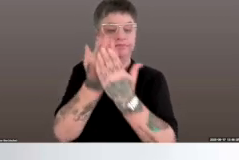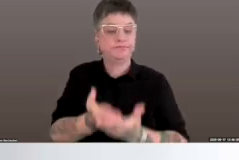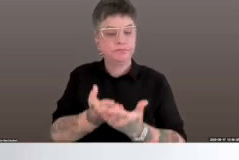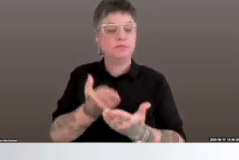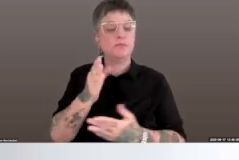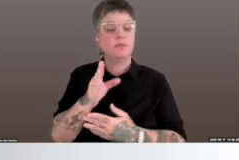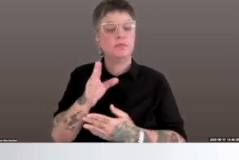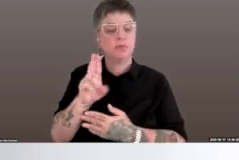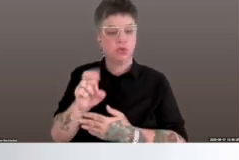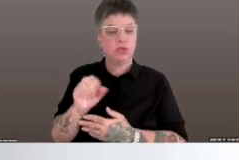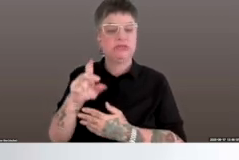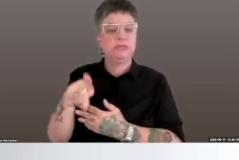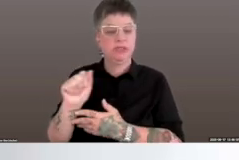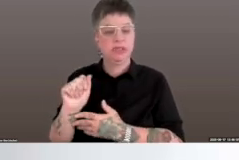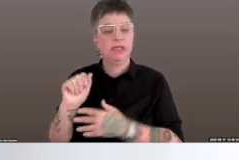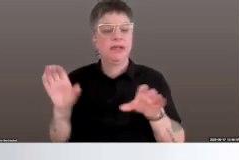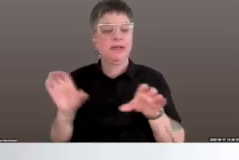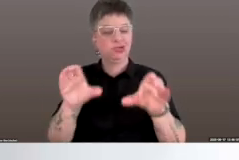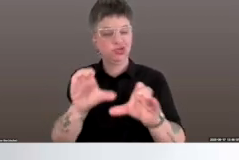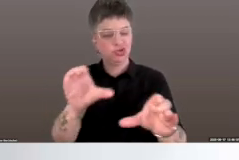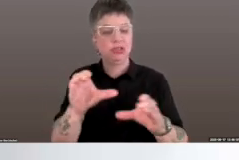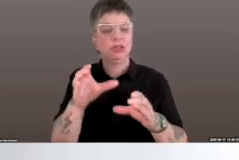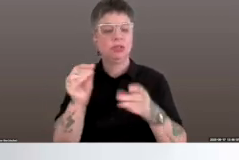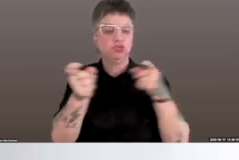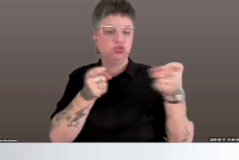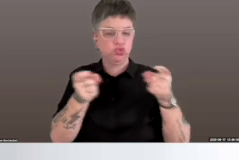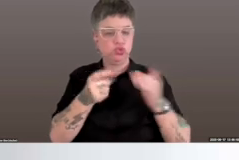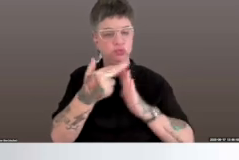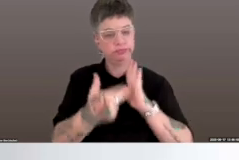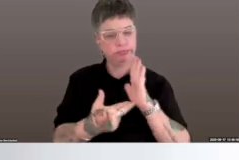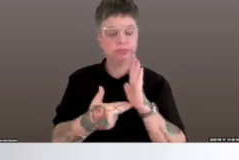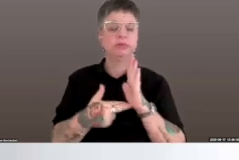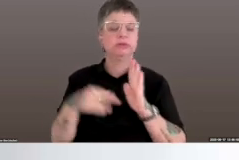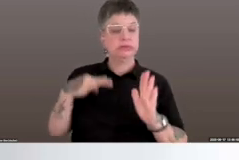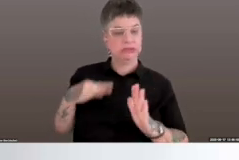U.S. EPA's inaction on the Advanced Clean Fleets regulation, these incentive programs are going